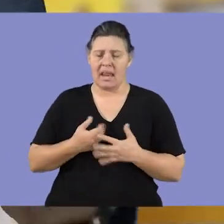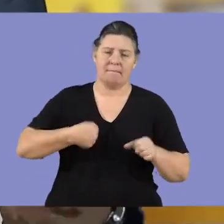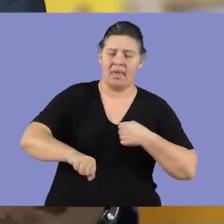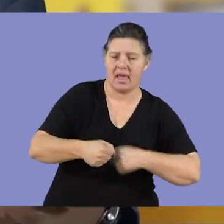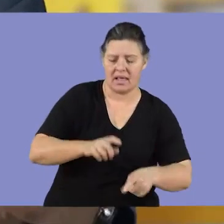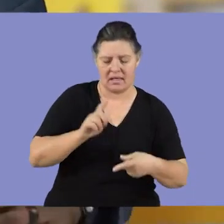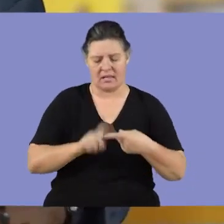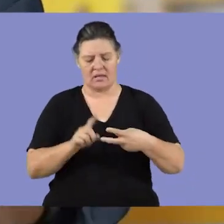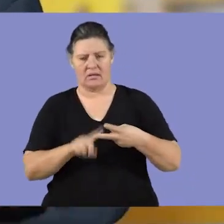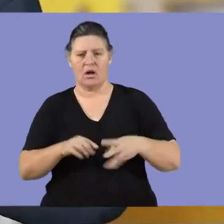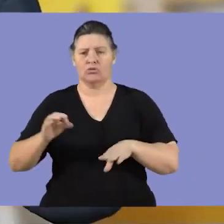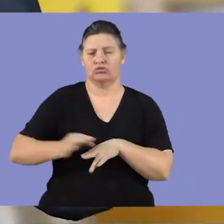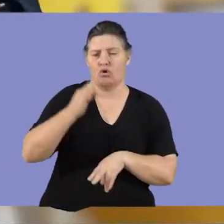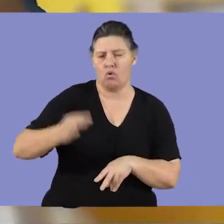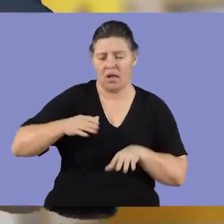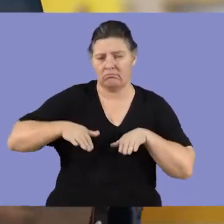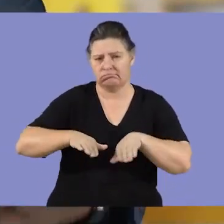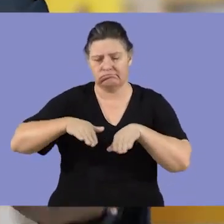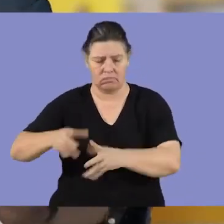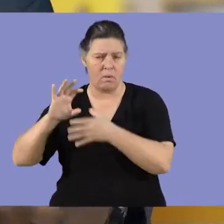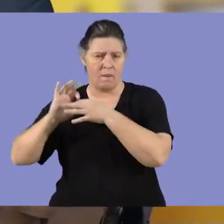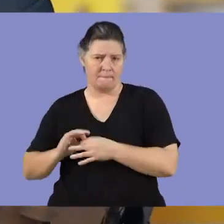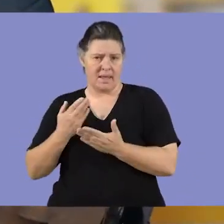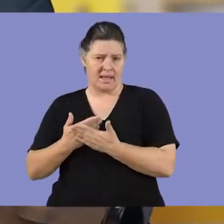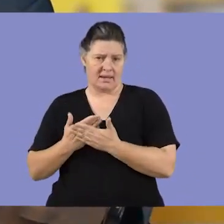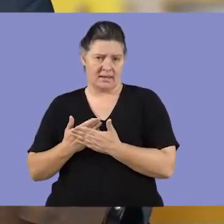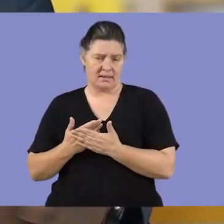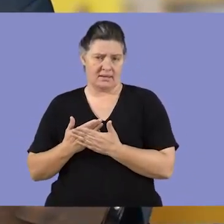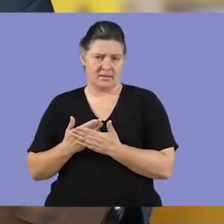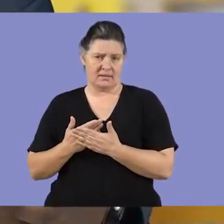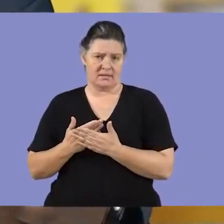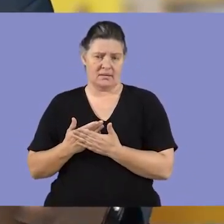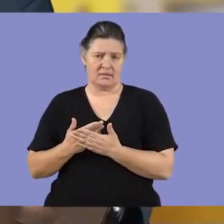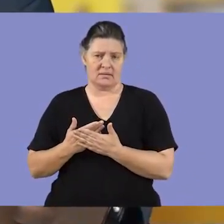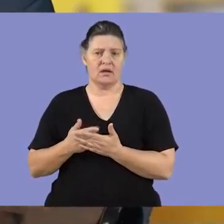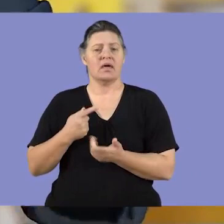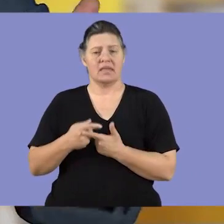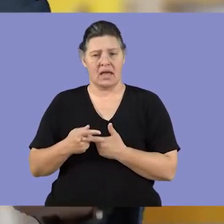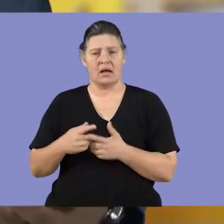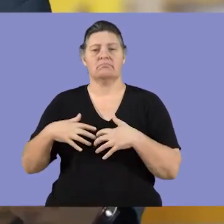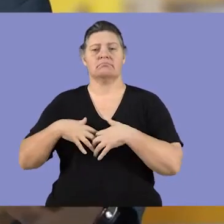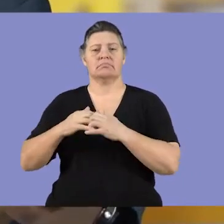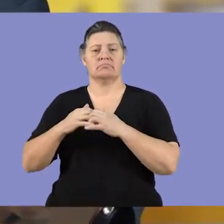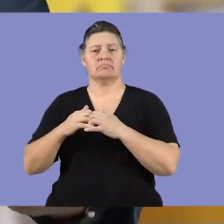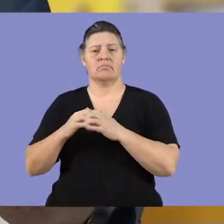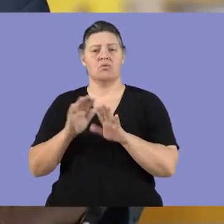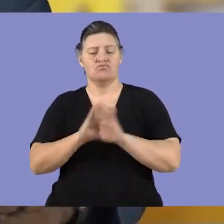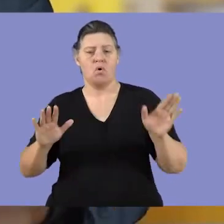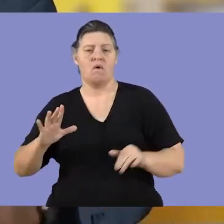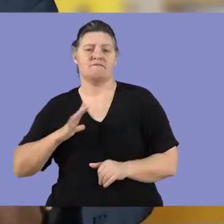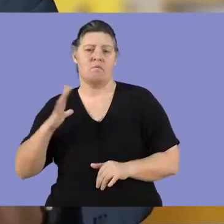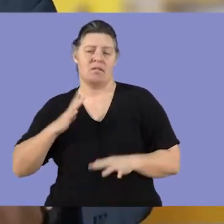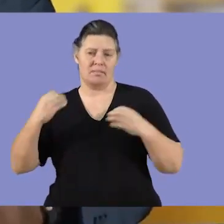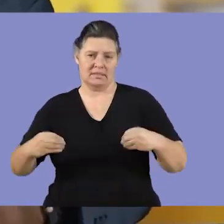do their baking, some can do their sewing from home. This then brings to the creation